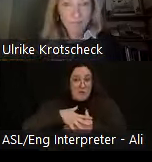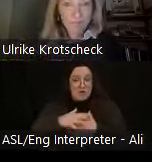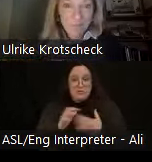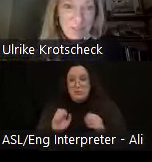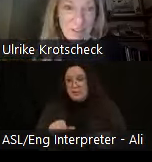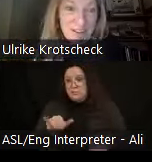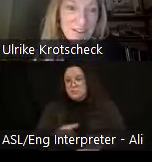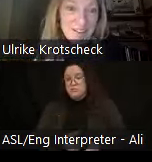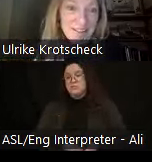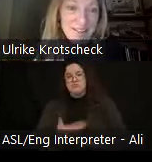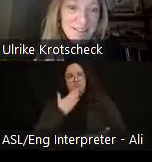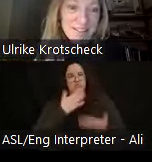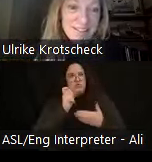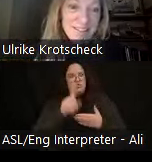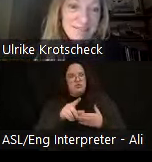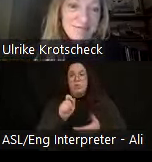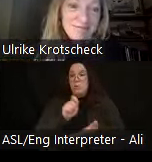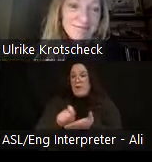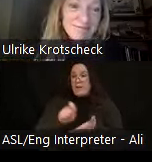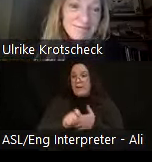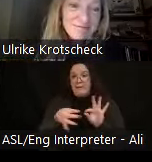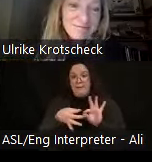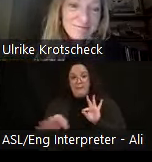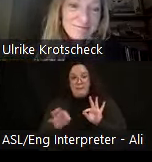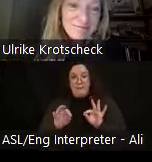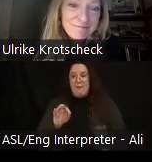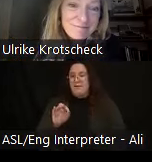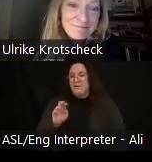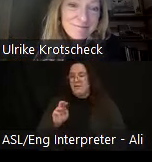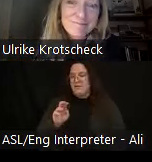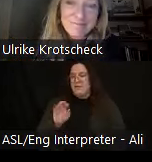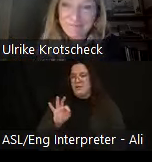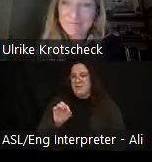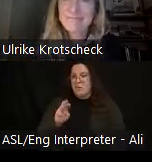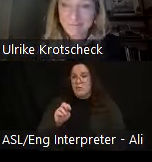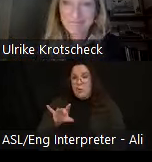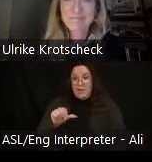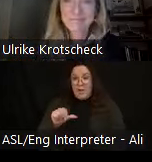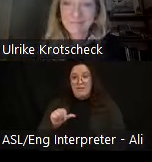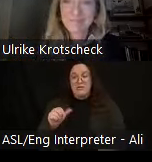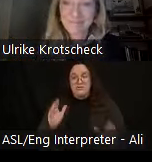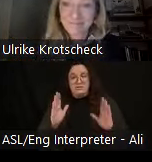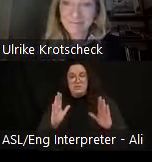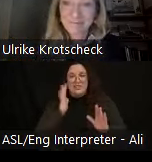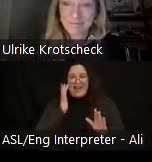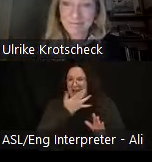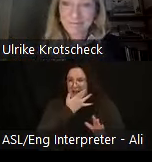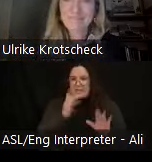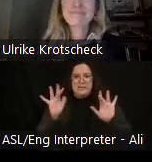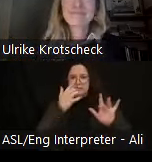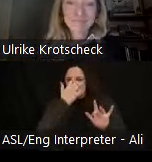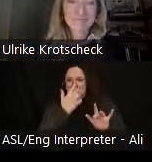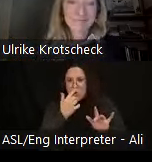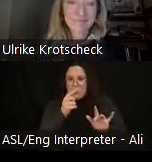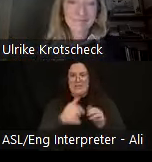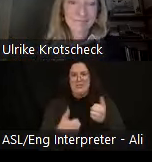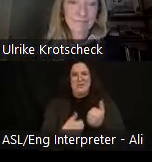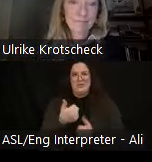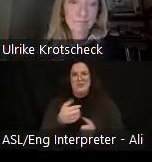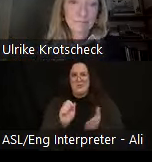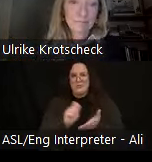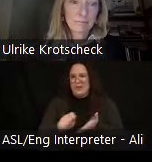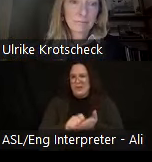So those are great. So writing, that ear nefer formula I showed, the do good formula, is basically the most writing we get. And it's interesting